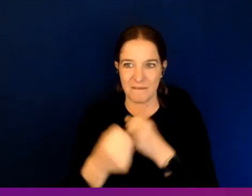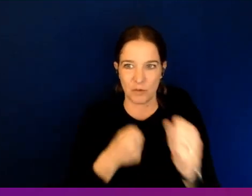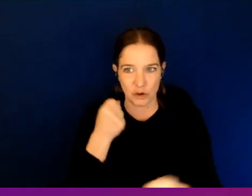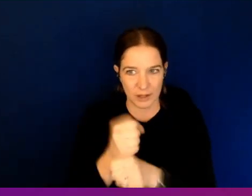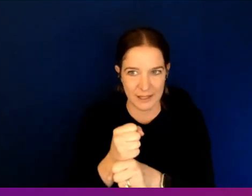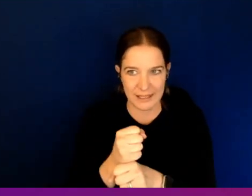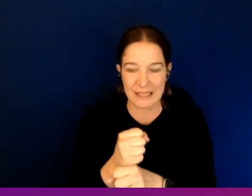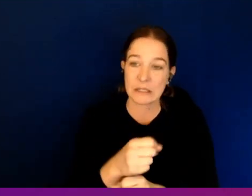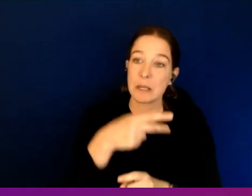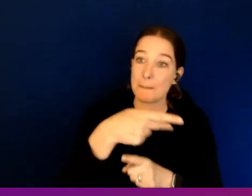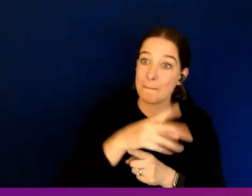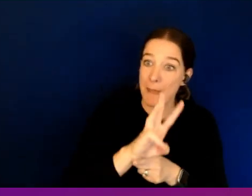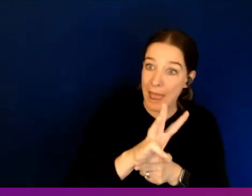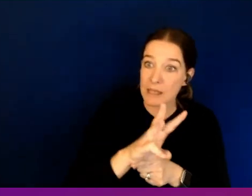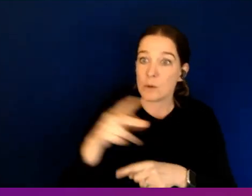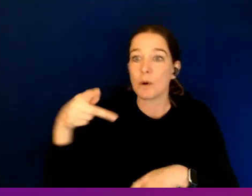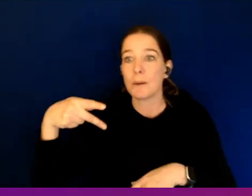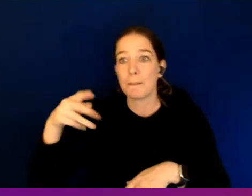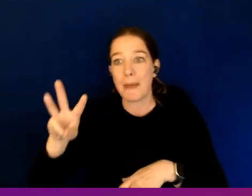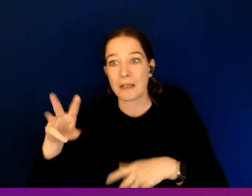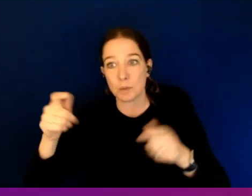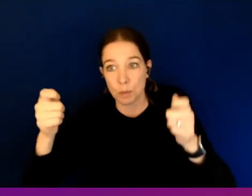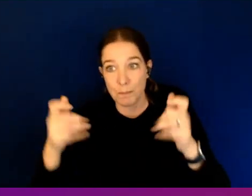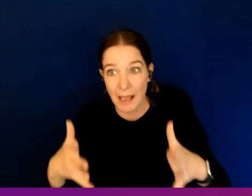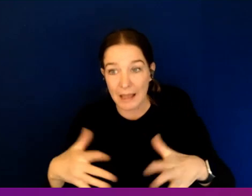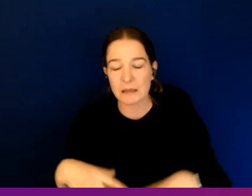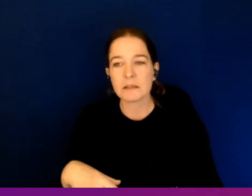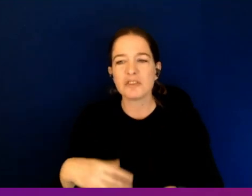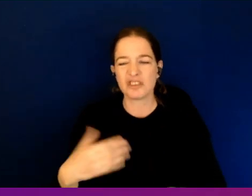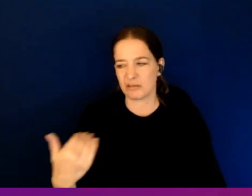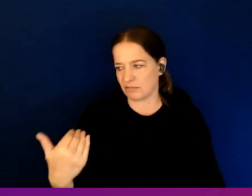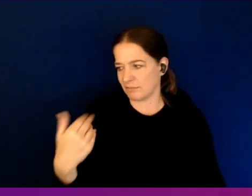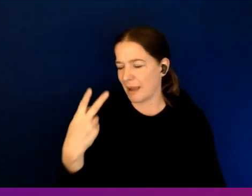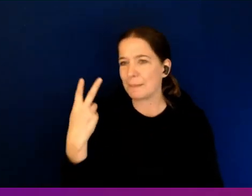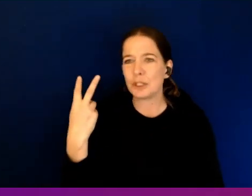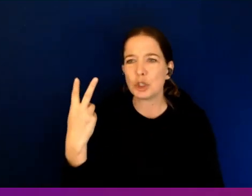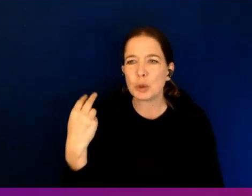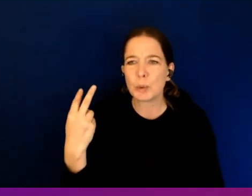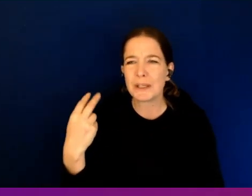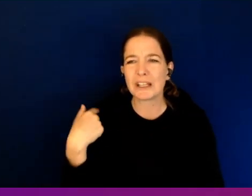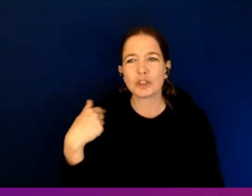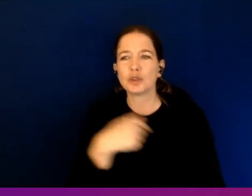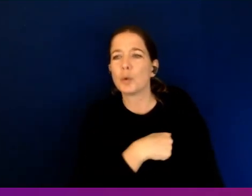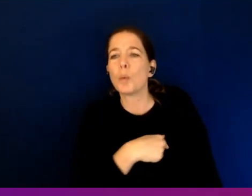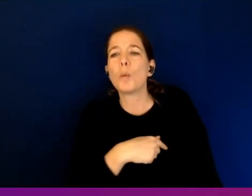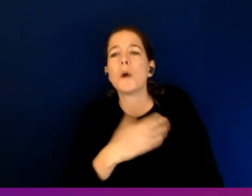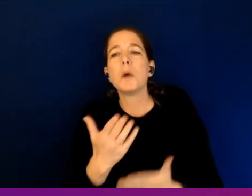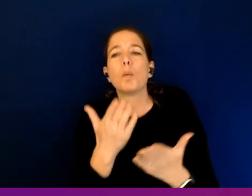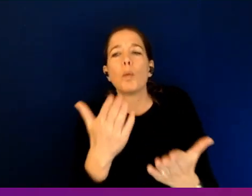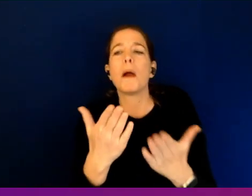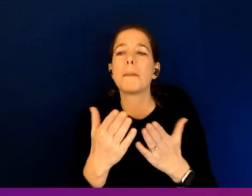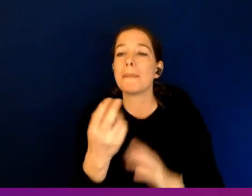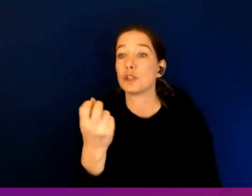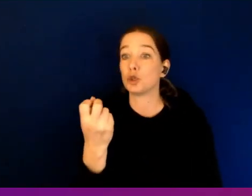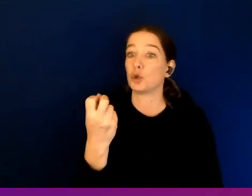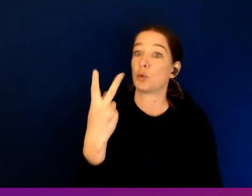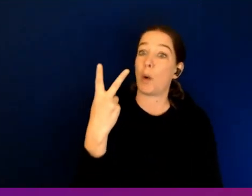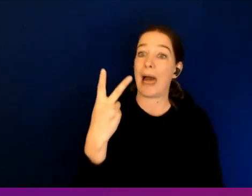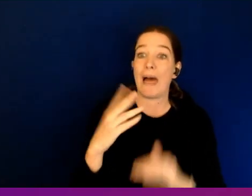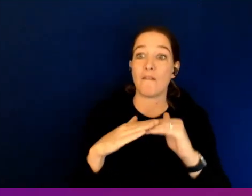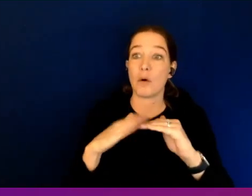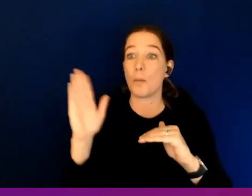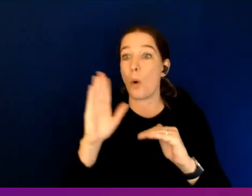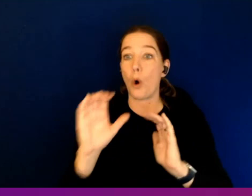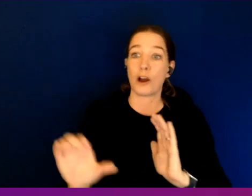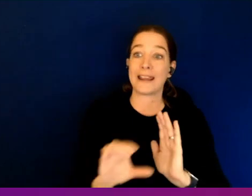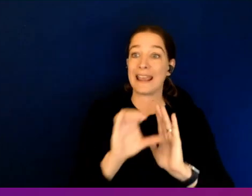with respect to password and password managers, you know, just a couple of years ago, we were recommending long 12 plus character